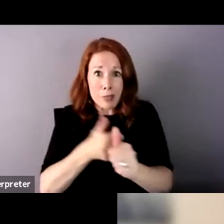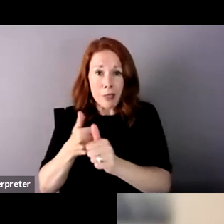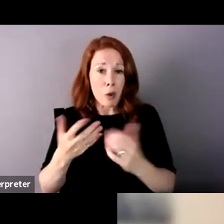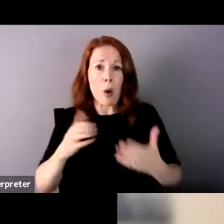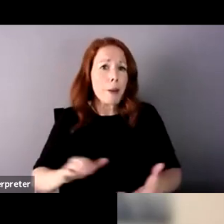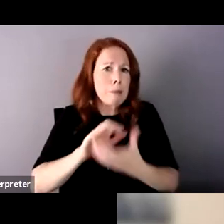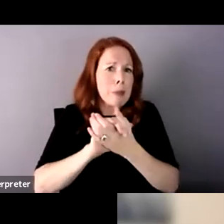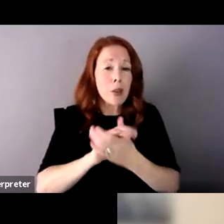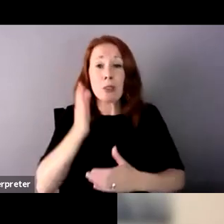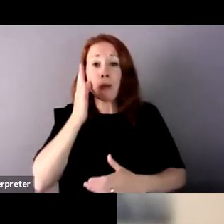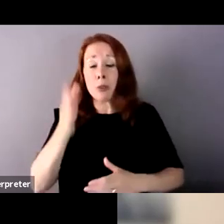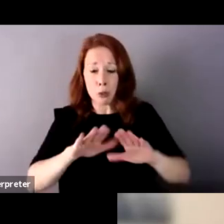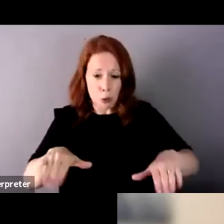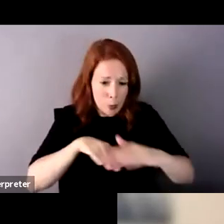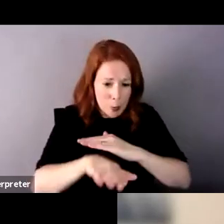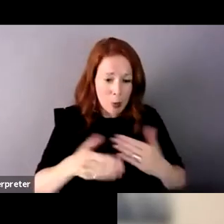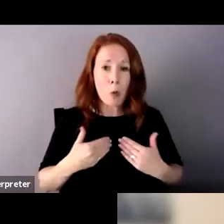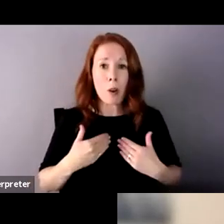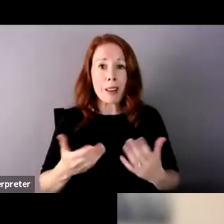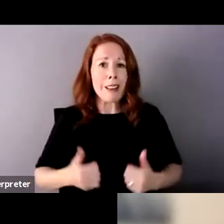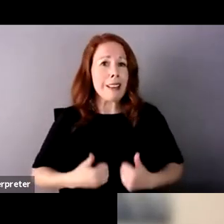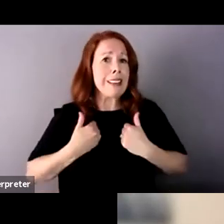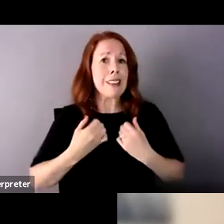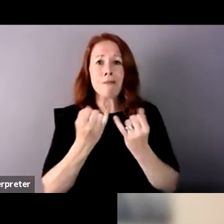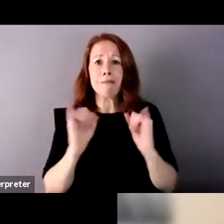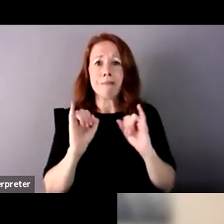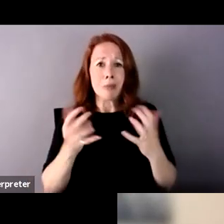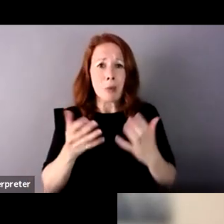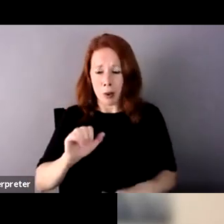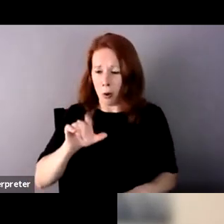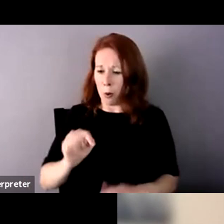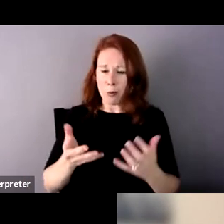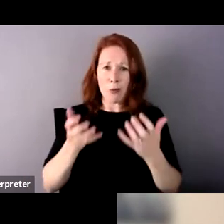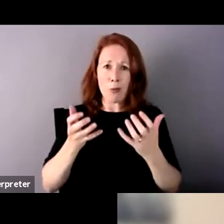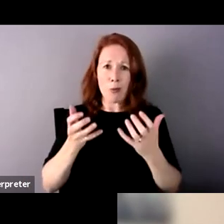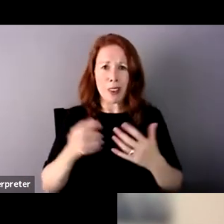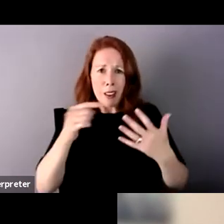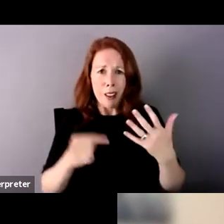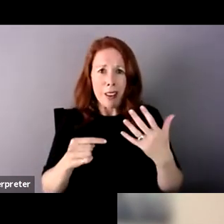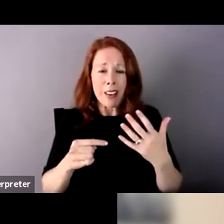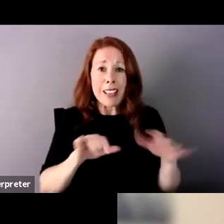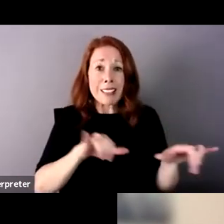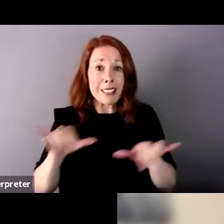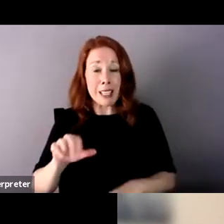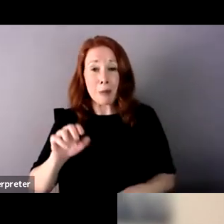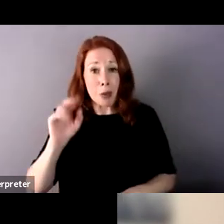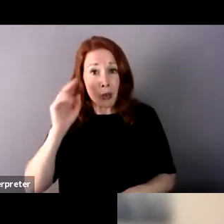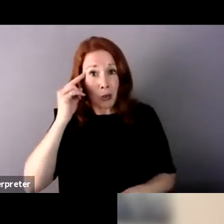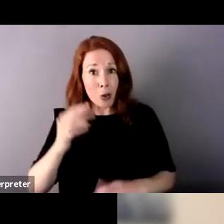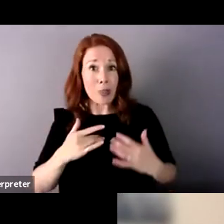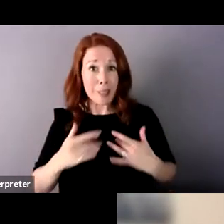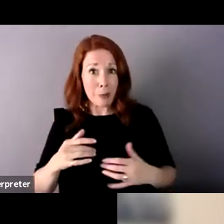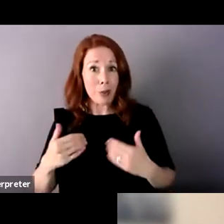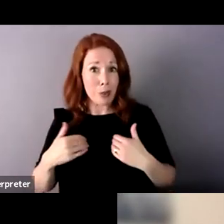and children and living in their own apartment and all of those same things that all of their neurotypical peers do. And, you